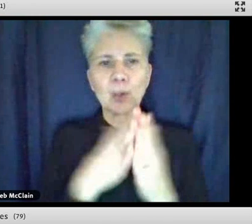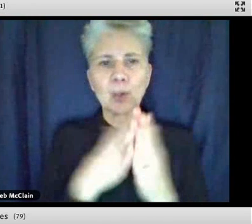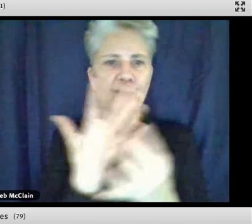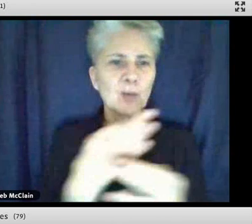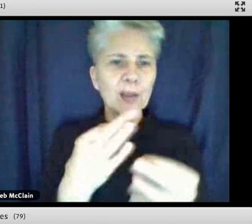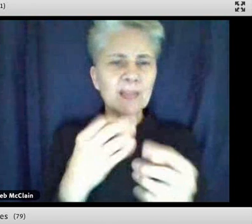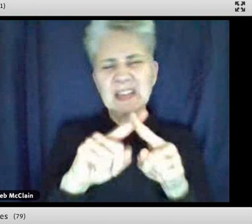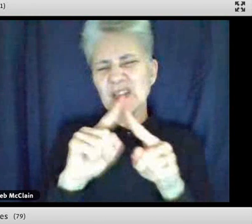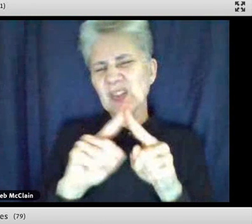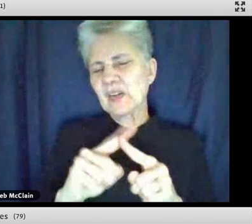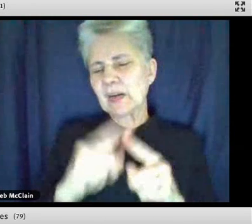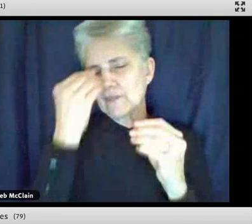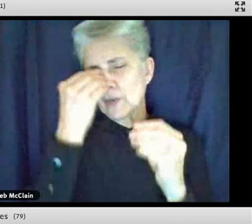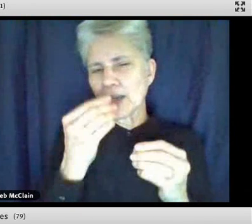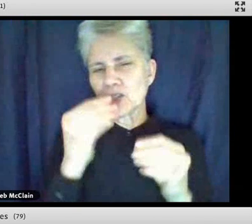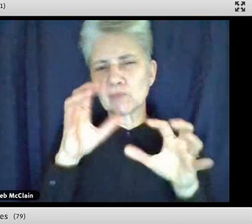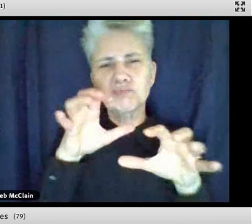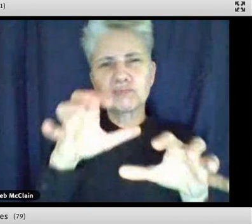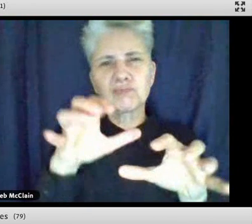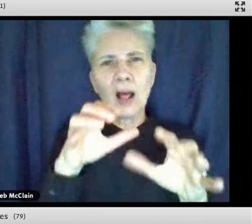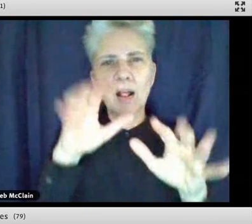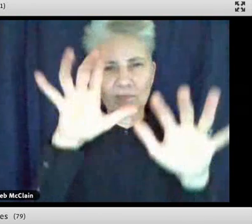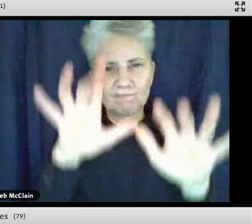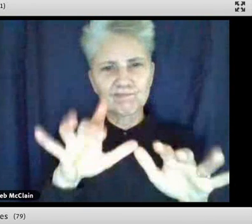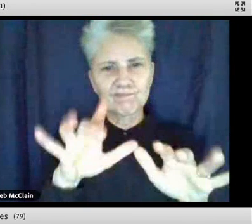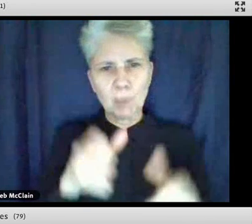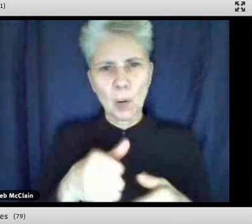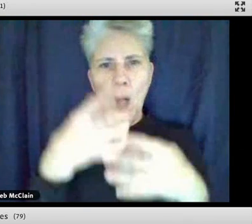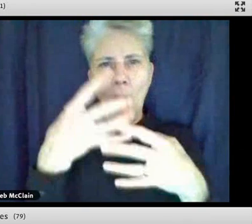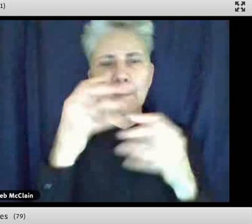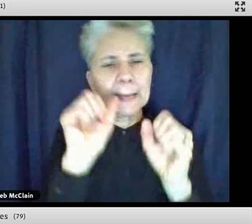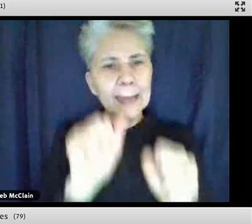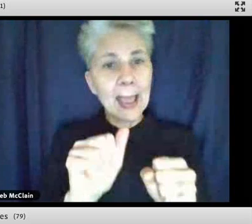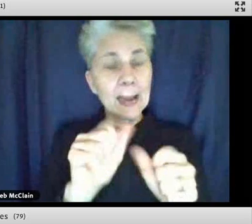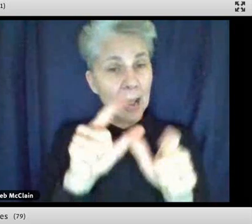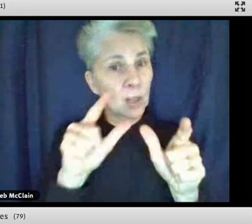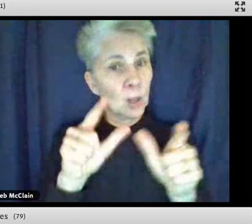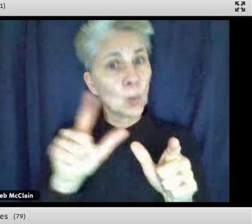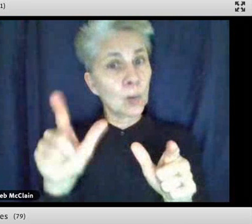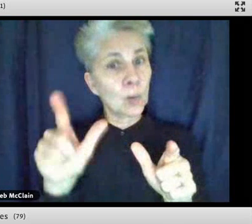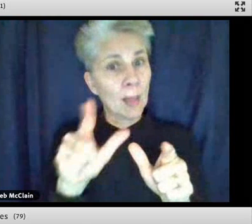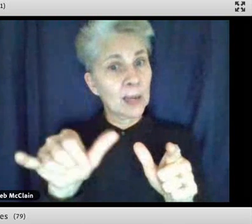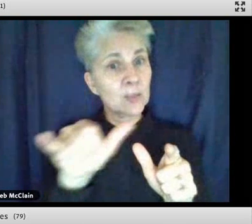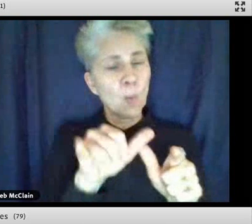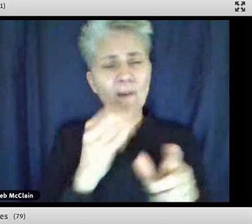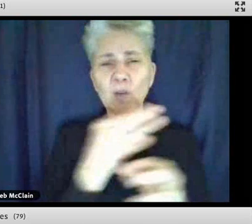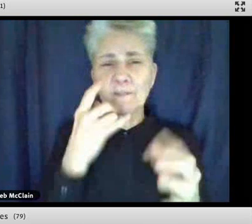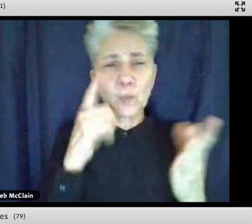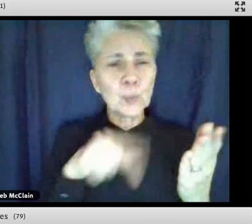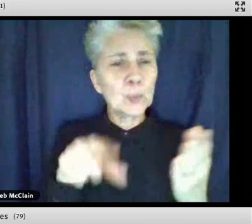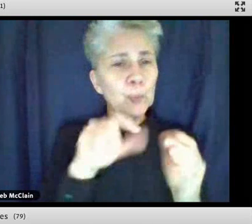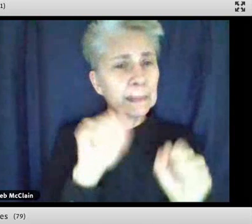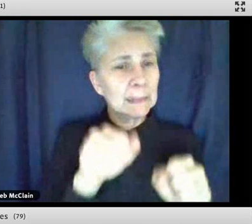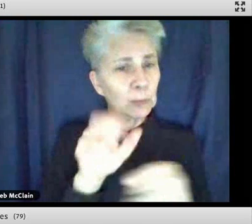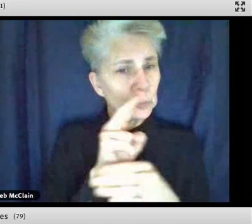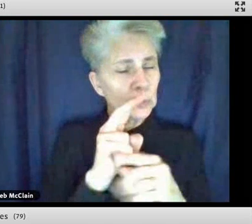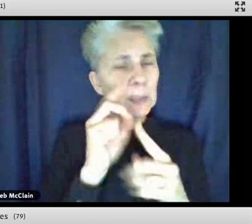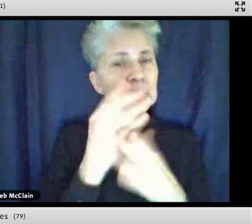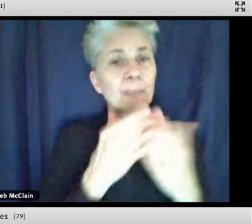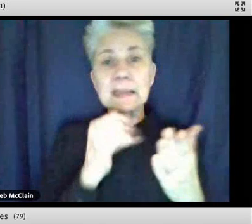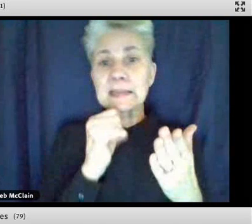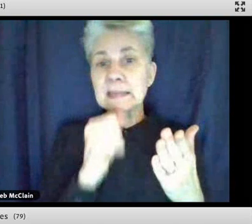of information out there that, despite and also your local library, it's all free for you. But